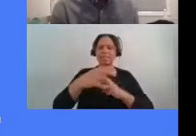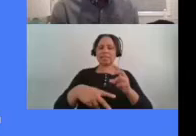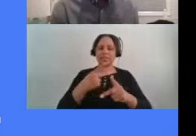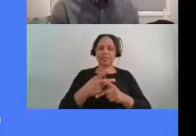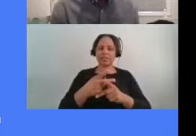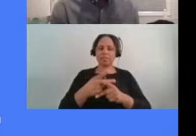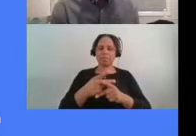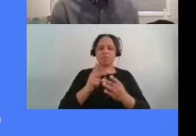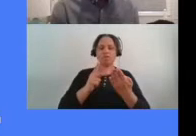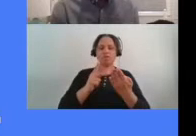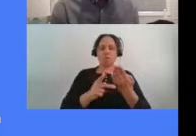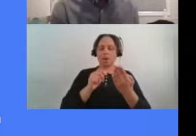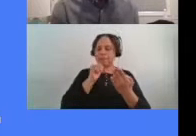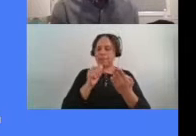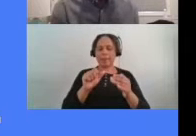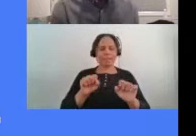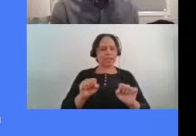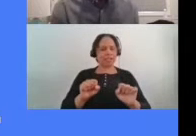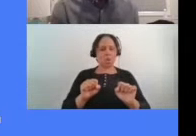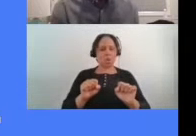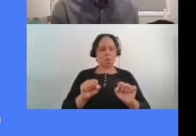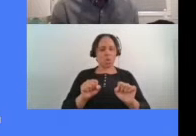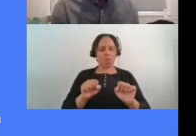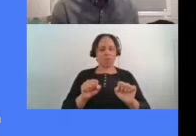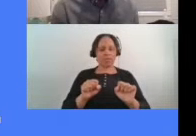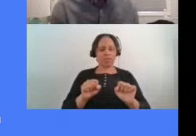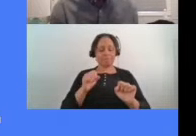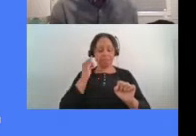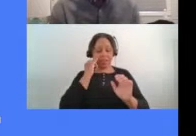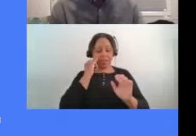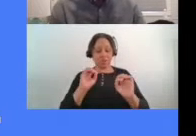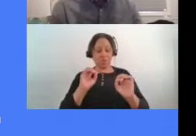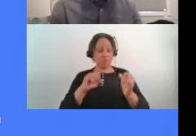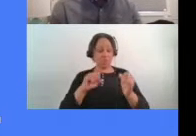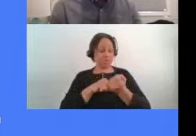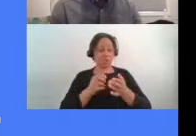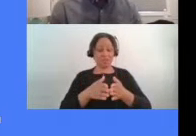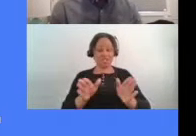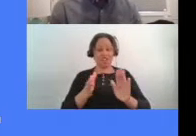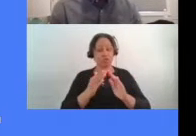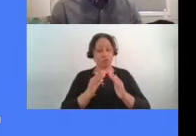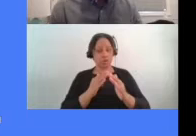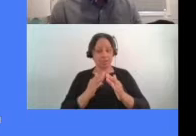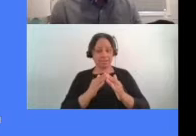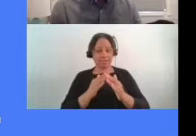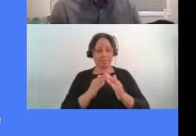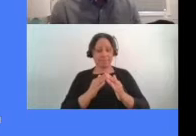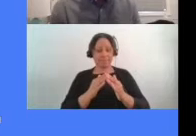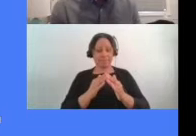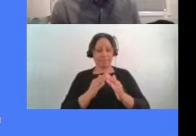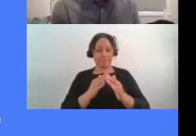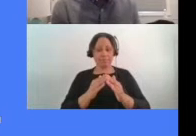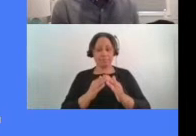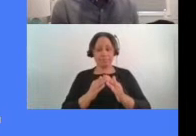programs are not really possible without the support of the community at large, in a sense, right? So we've got Akhtar Uncle,